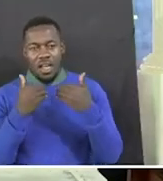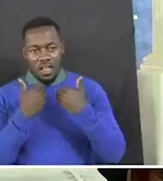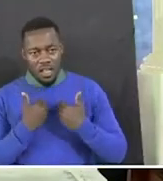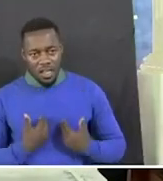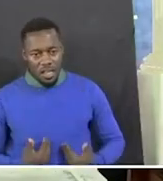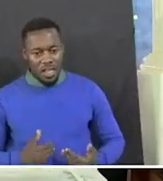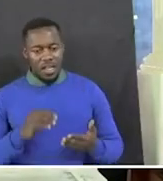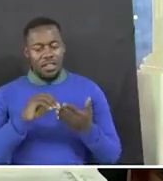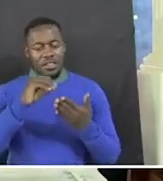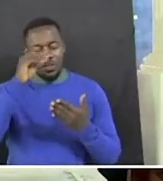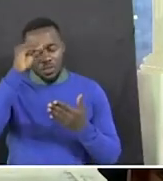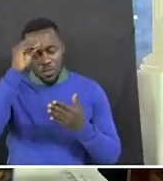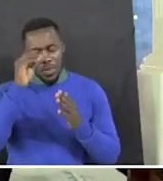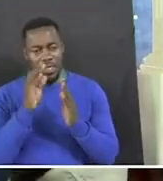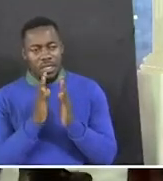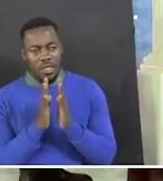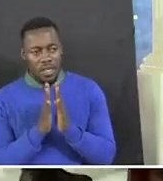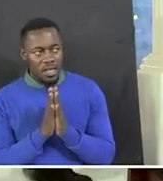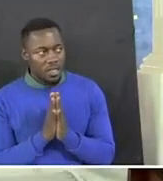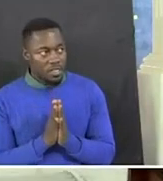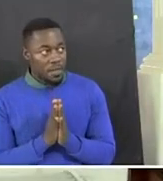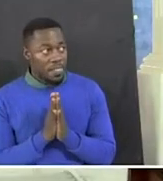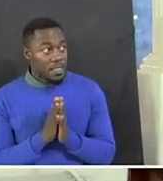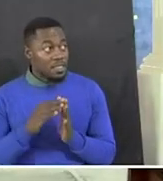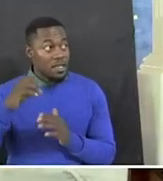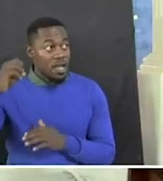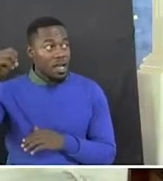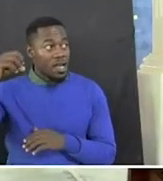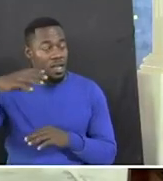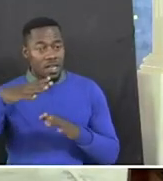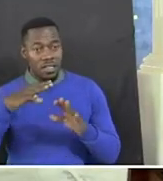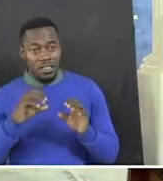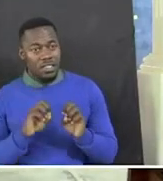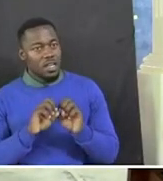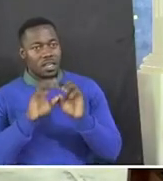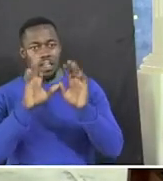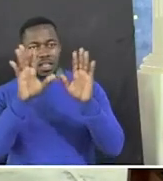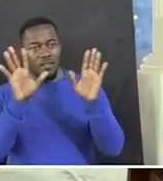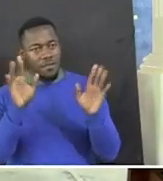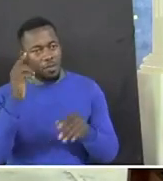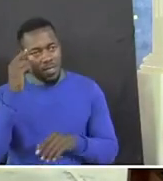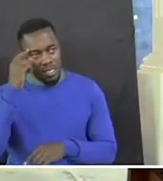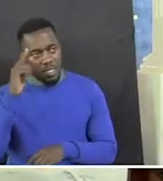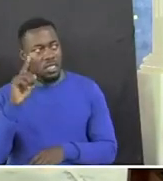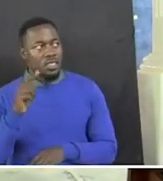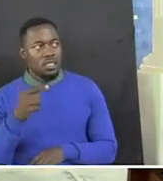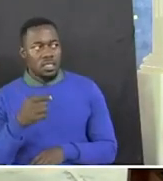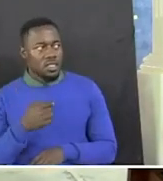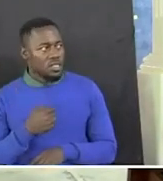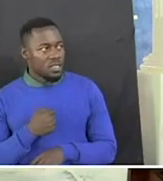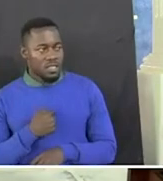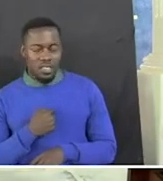I love to pray the sun is shining for